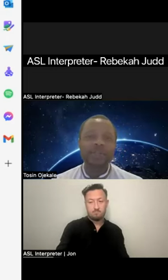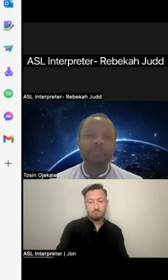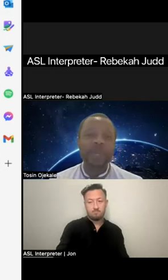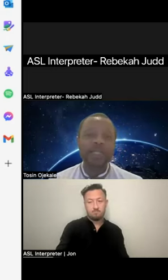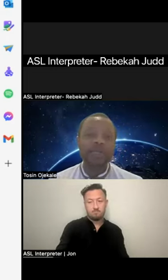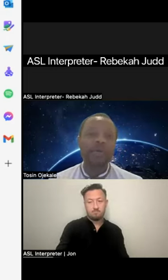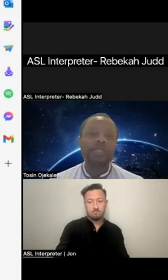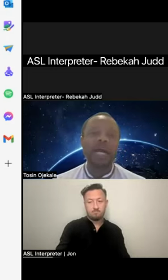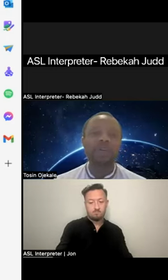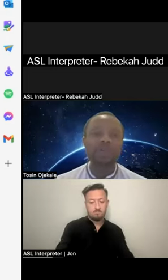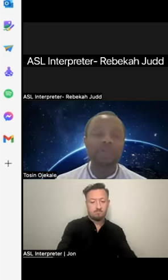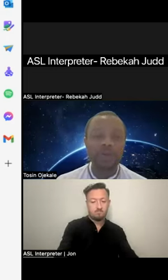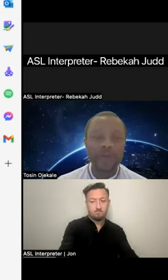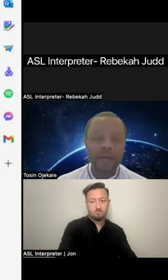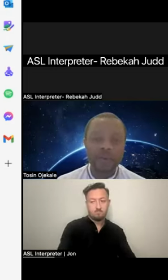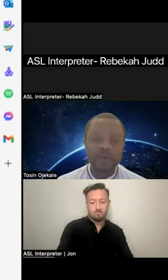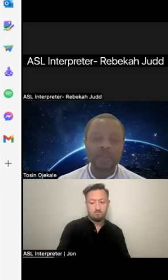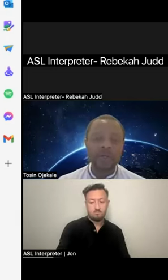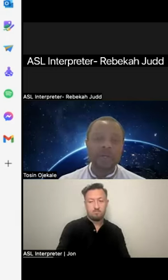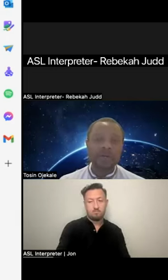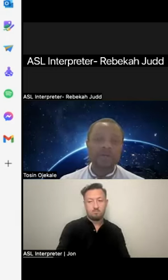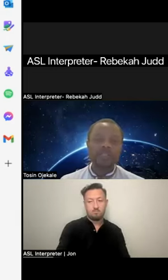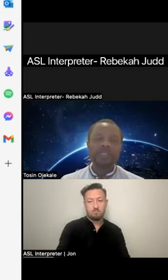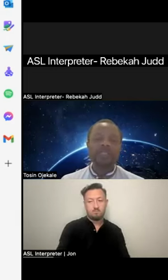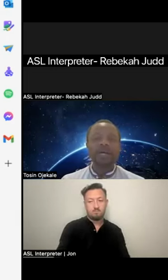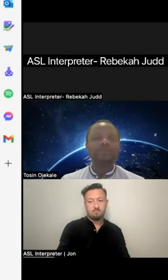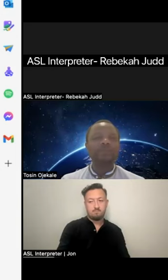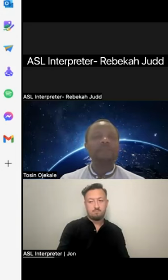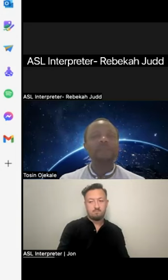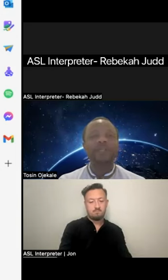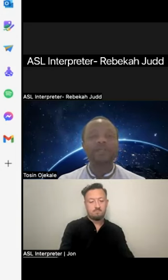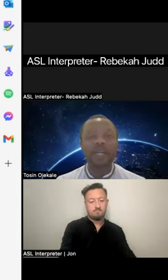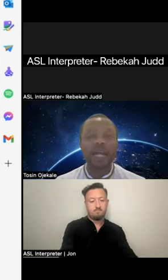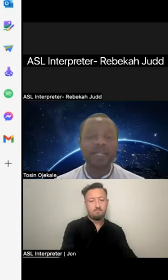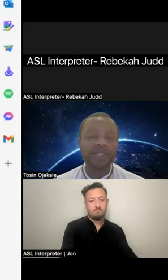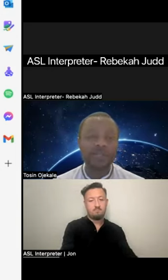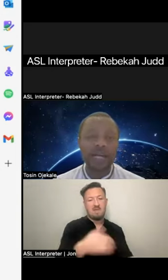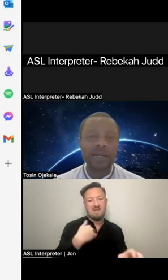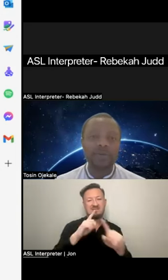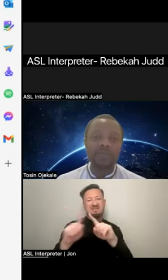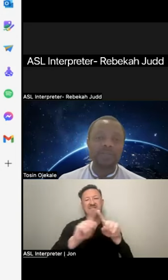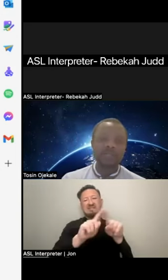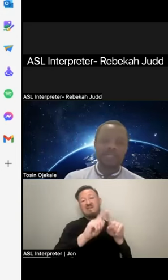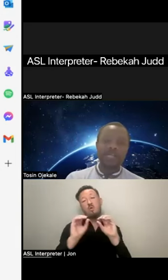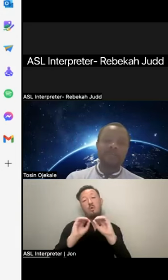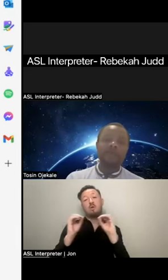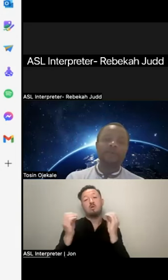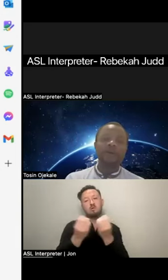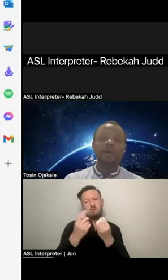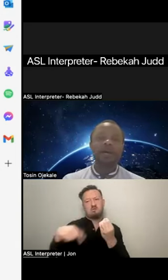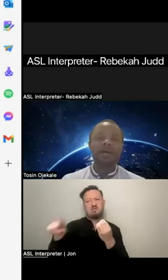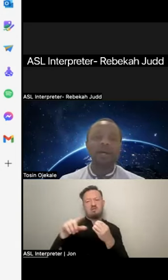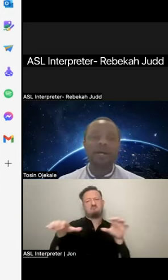organizations based on the output of their own audit. Now, you have different organizations that conduct this type